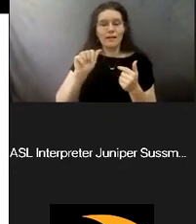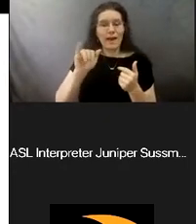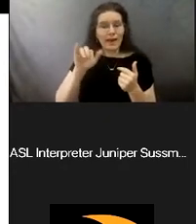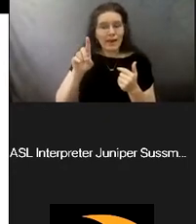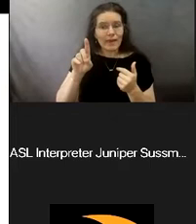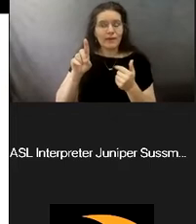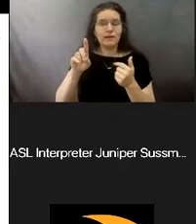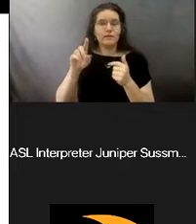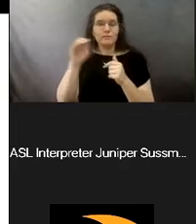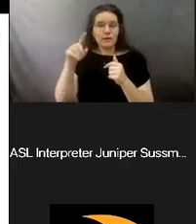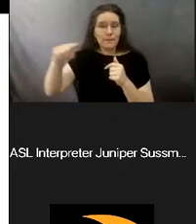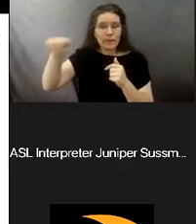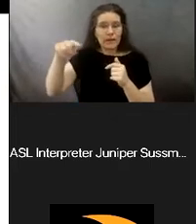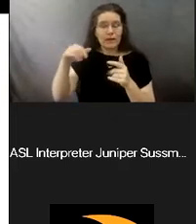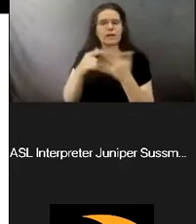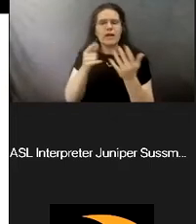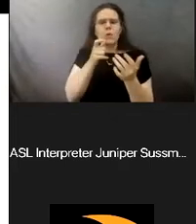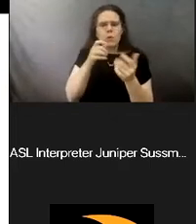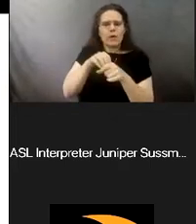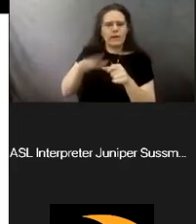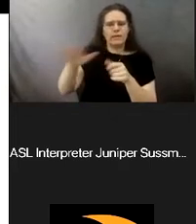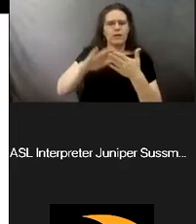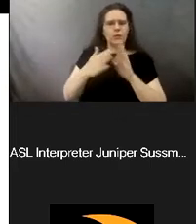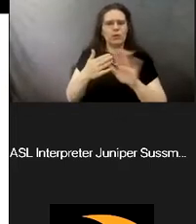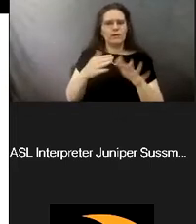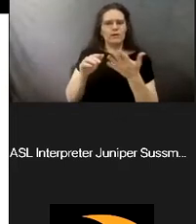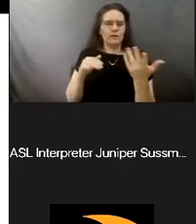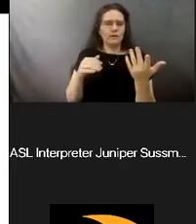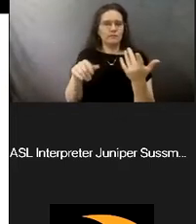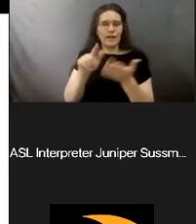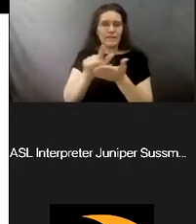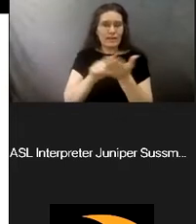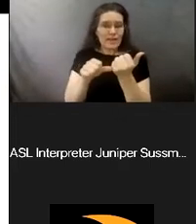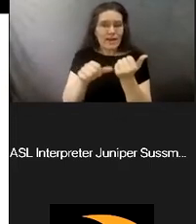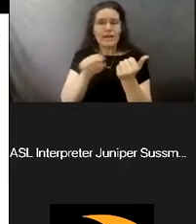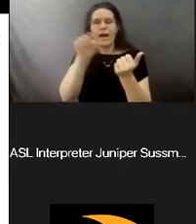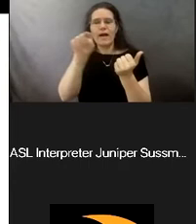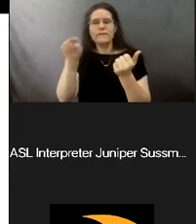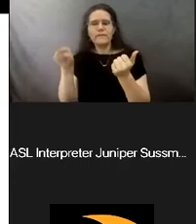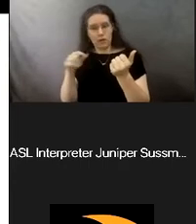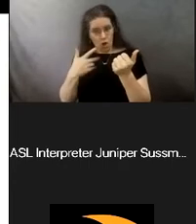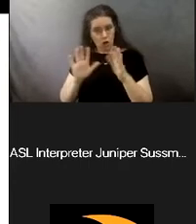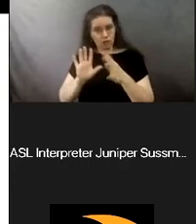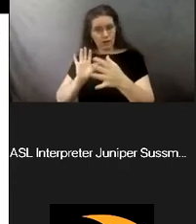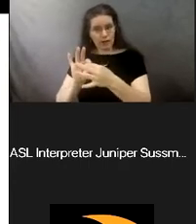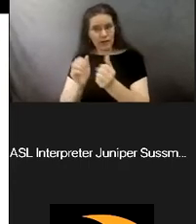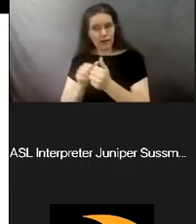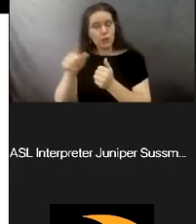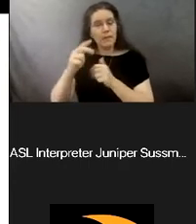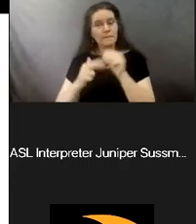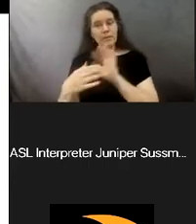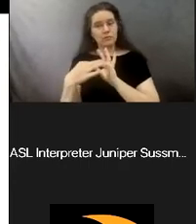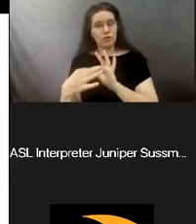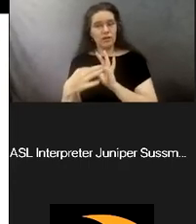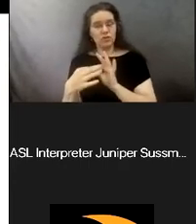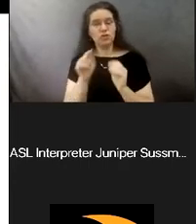that could definitely help work with the population that you serve? And do you have that relationship built with that organization or those organizations?